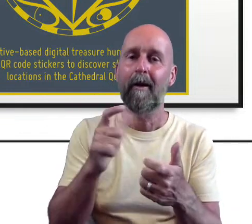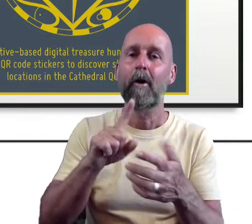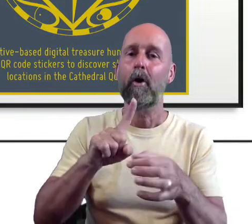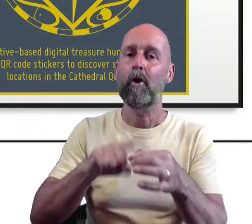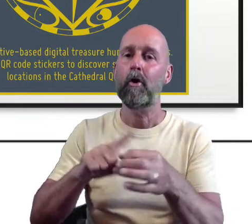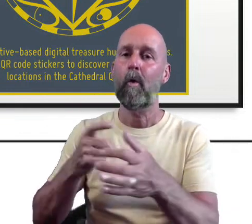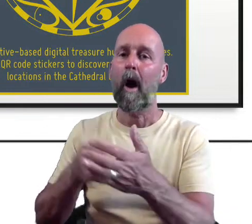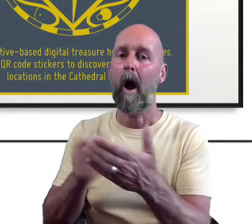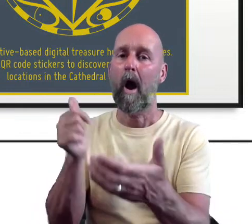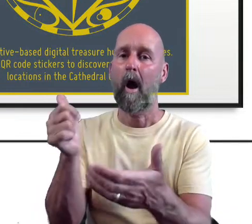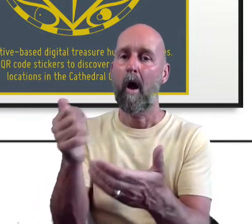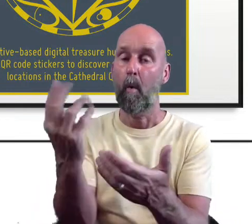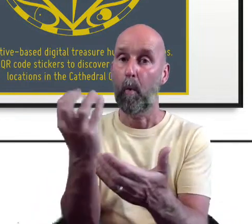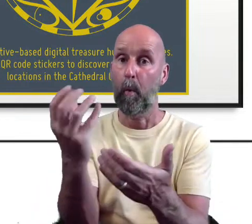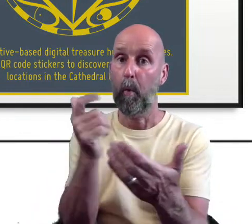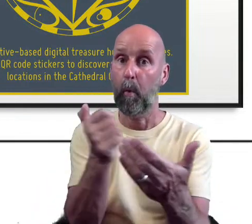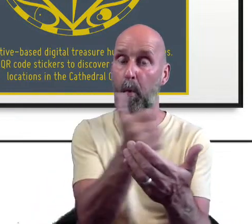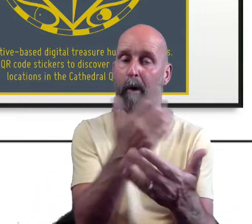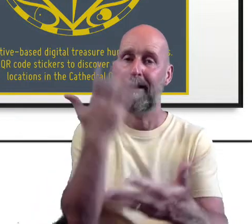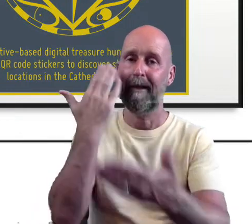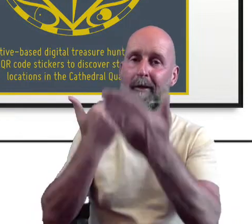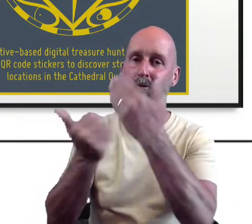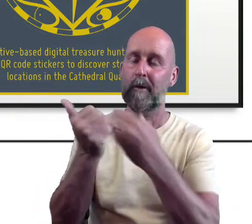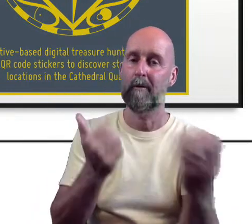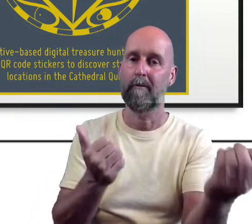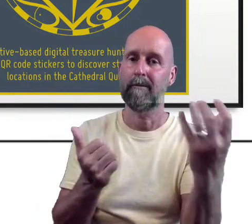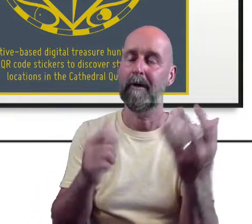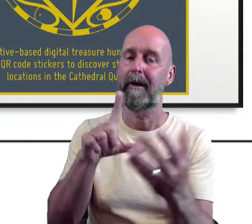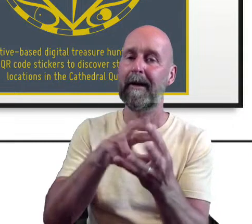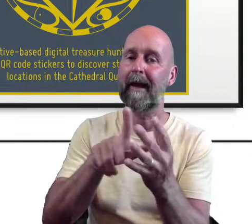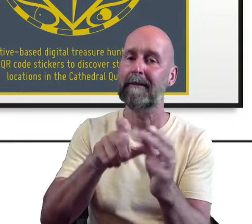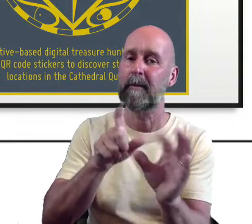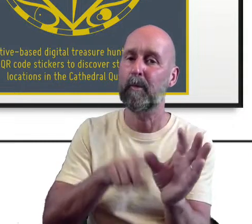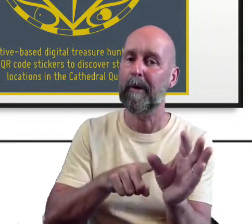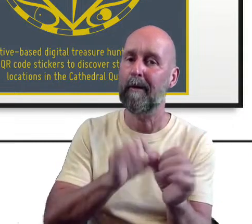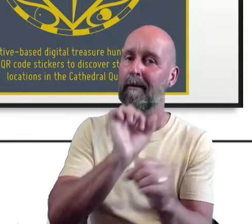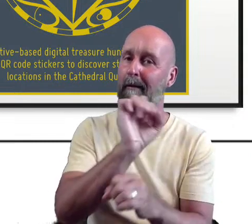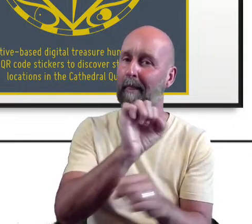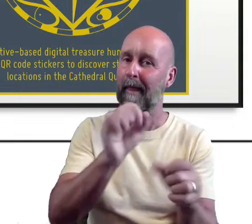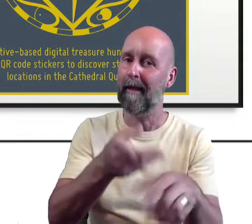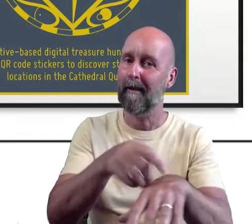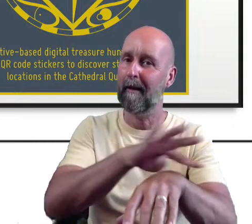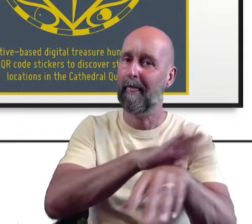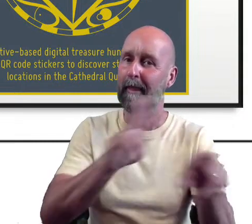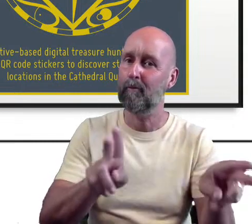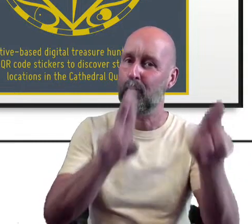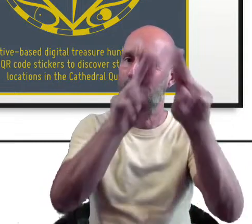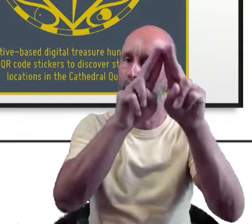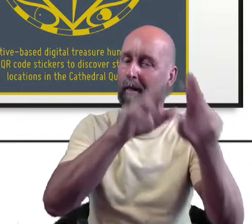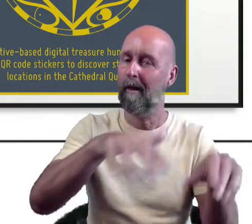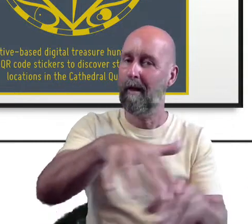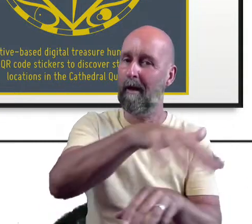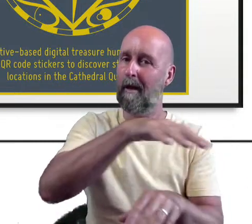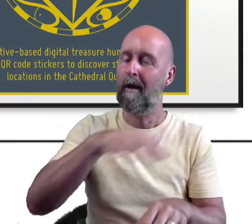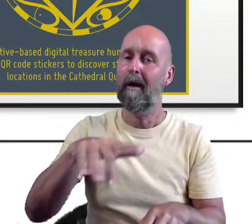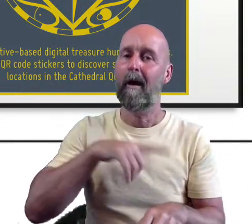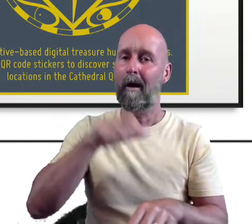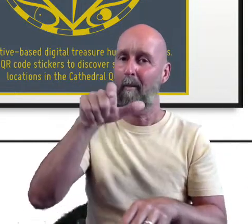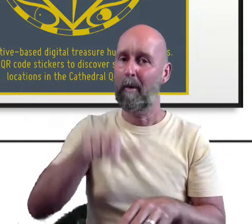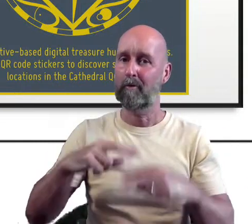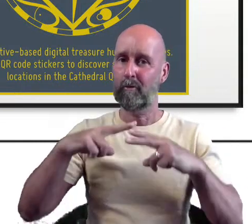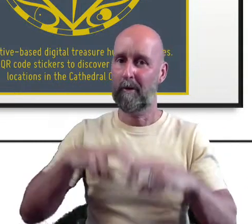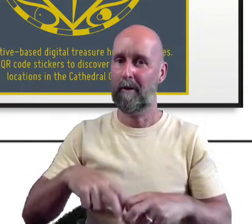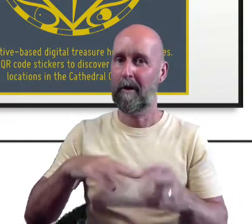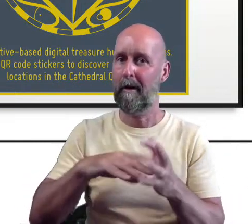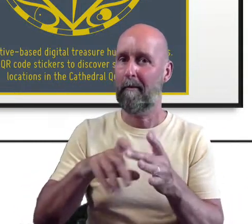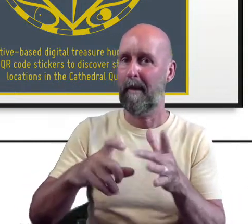hidden histories of locations in Canterbury's Cathedral Quarter. The story follows the journey of a time-traveling researcher called Mia